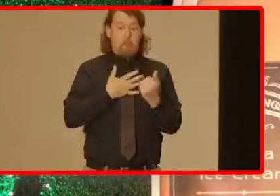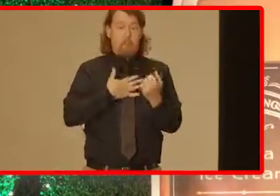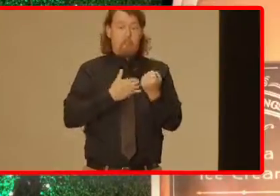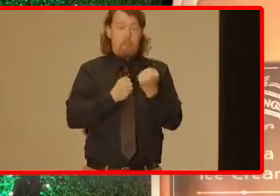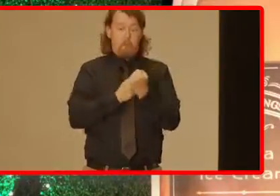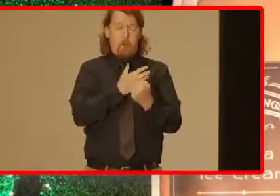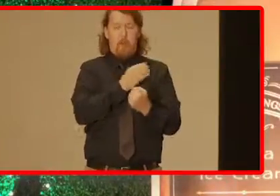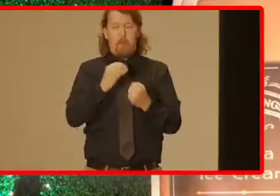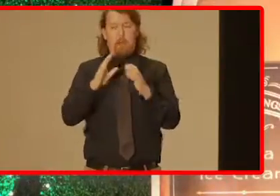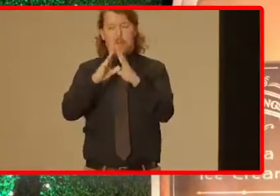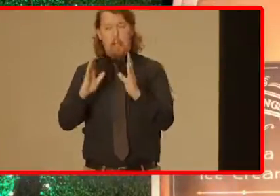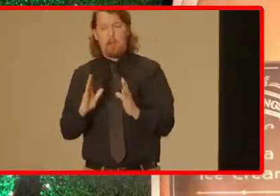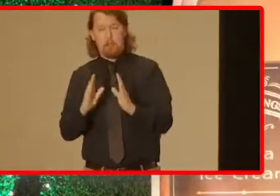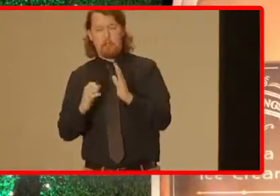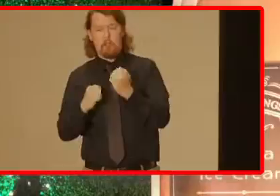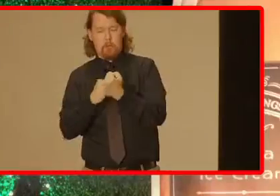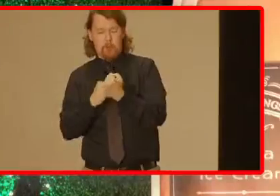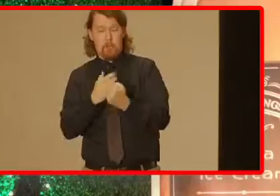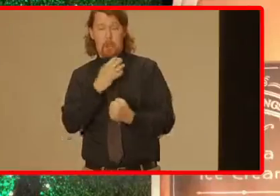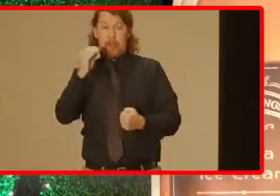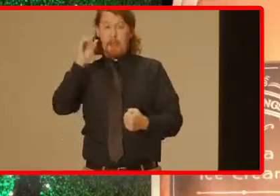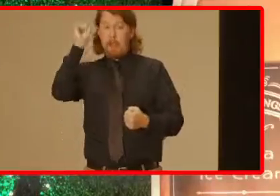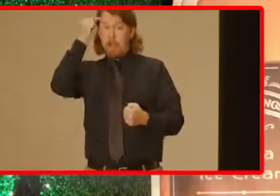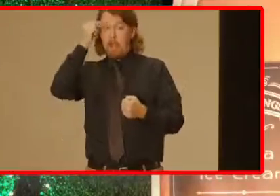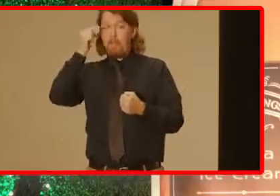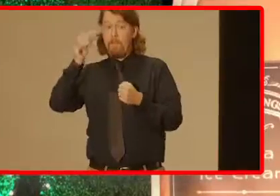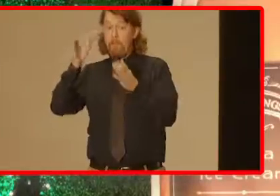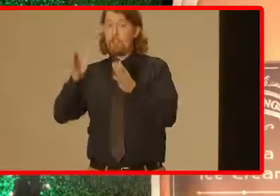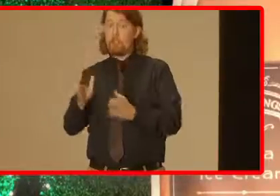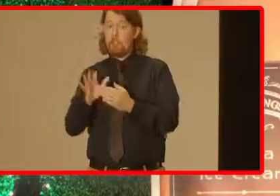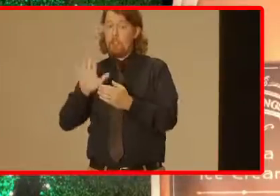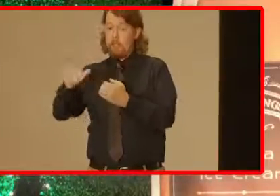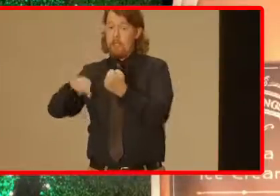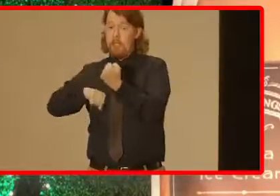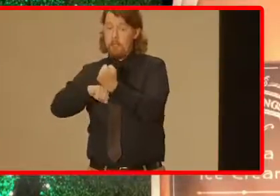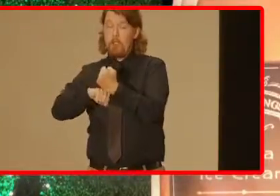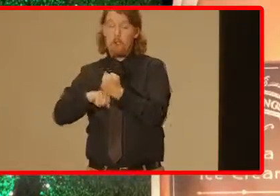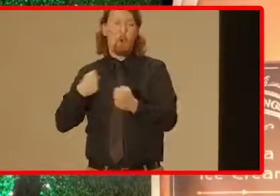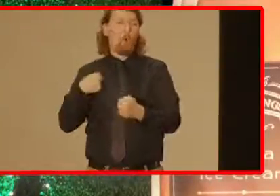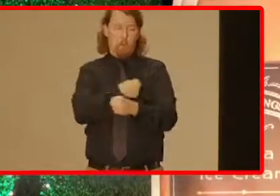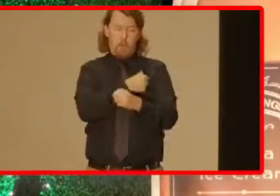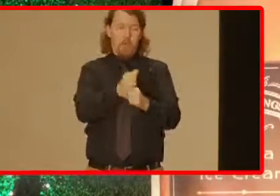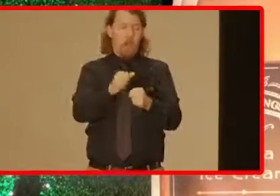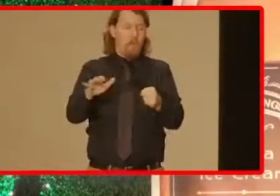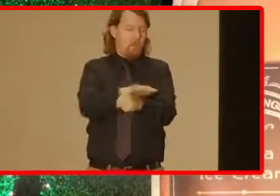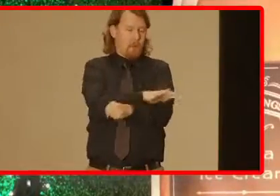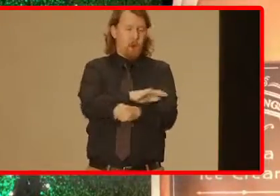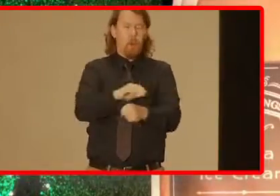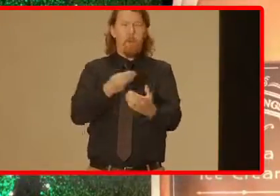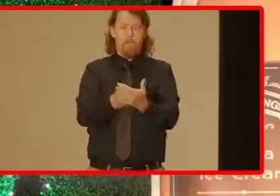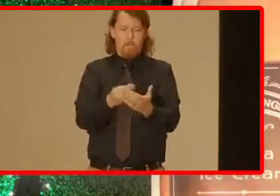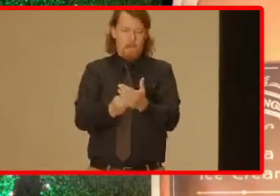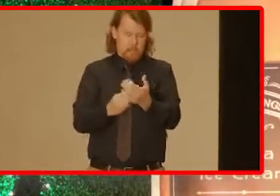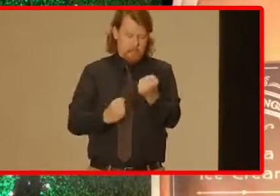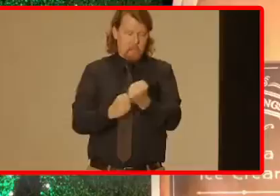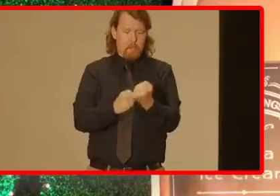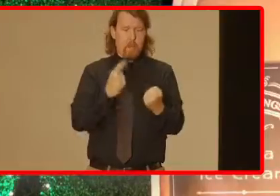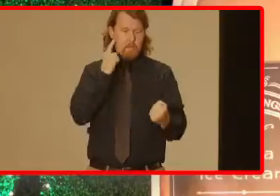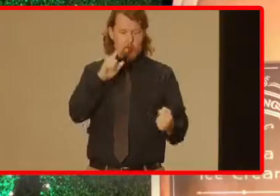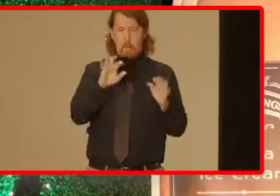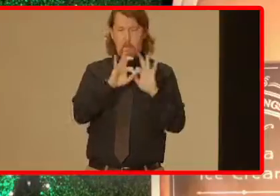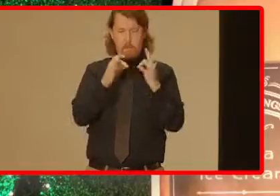House sponsor and the governor's support as well, we were able to get full funding for Family Cafe. So, yes.